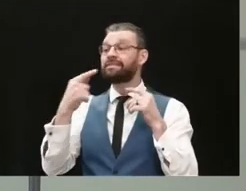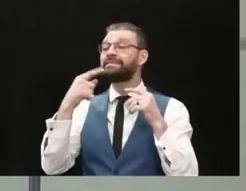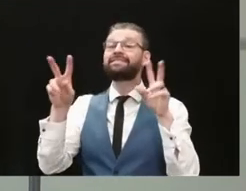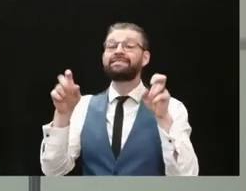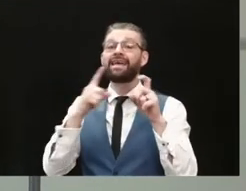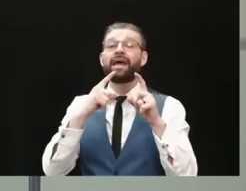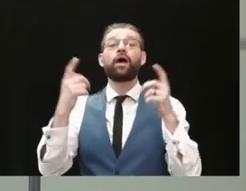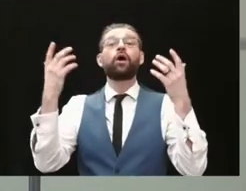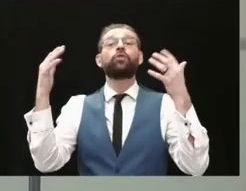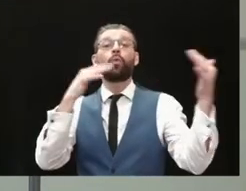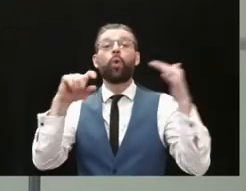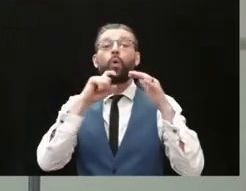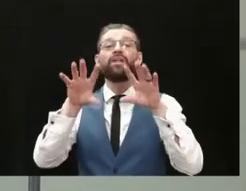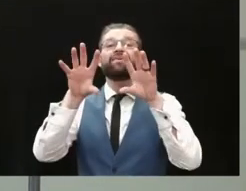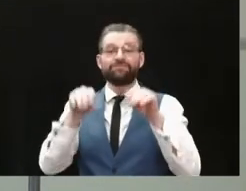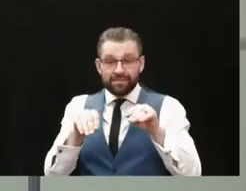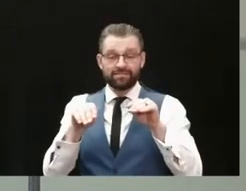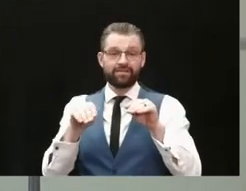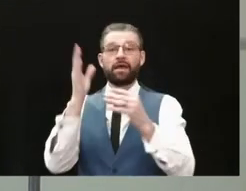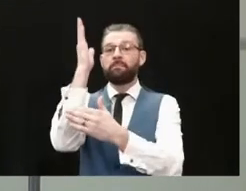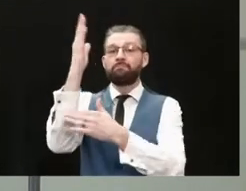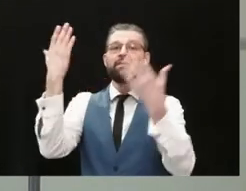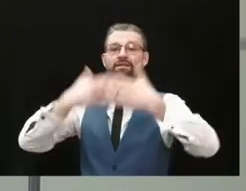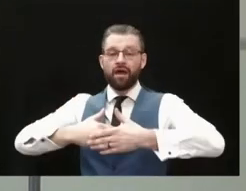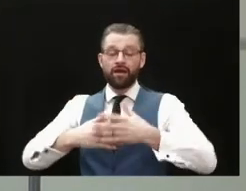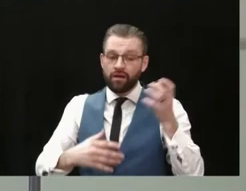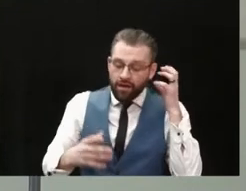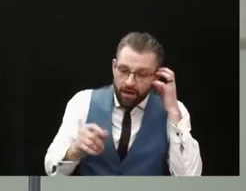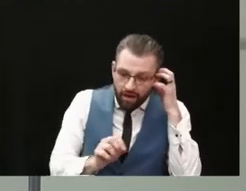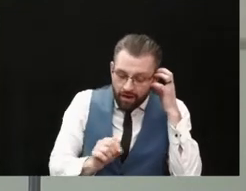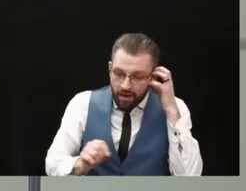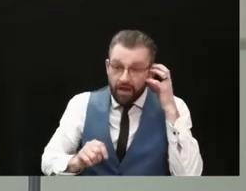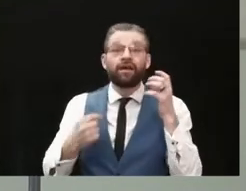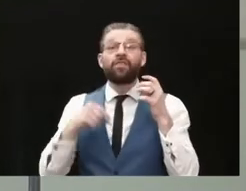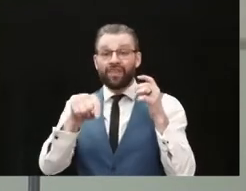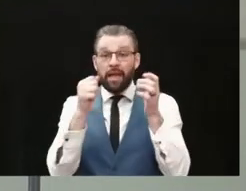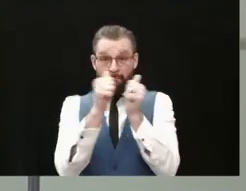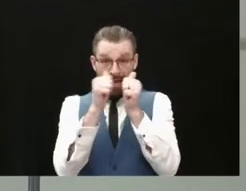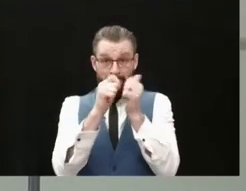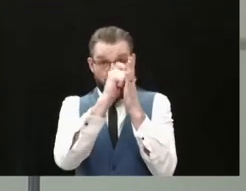over at midnight that night. That piece of paper is here in the Imperial War Museum.